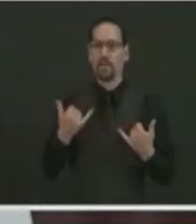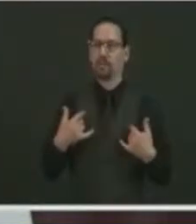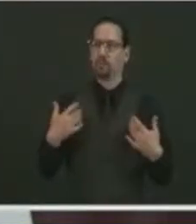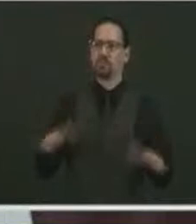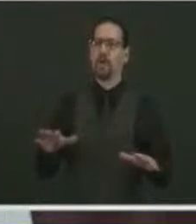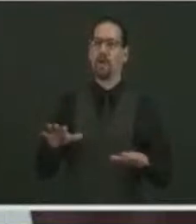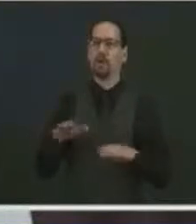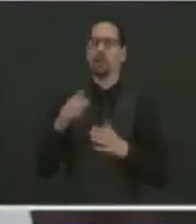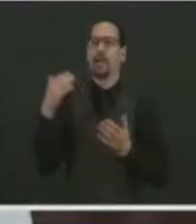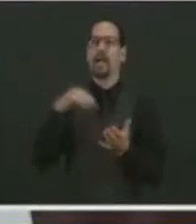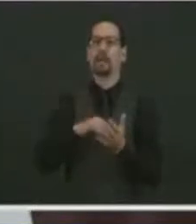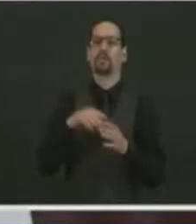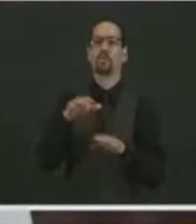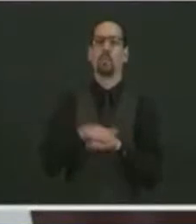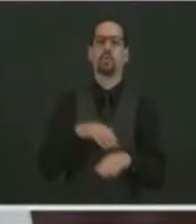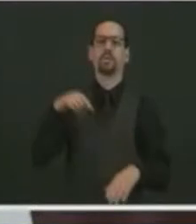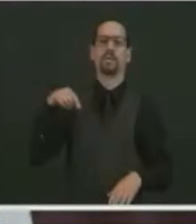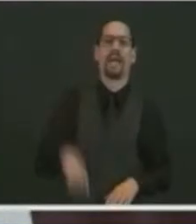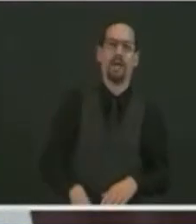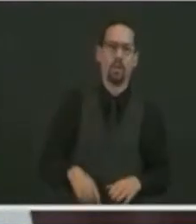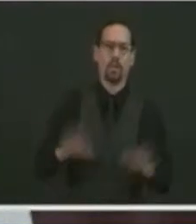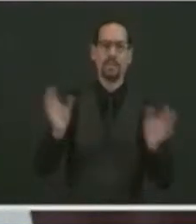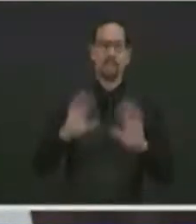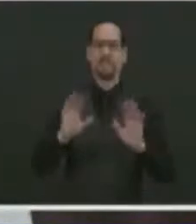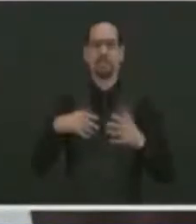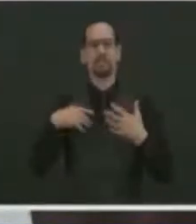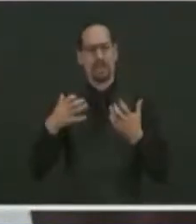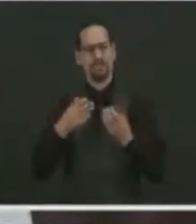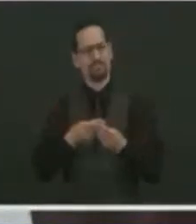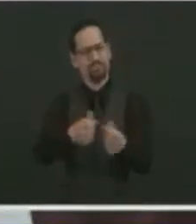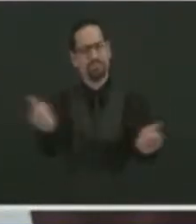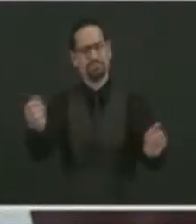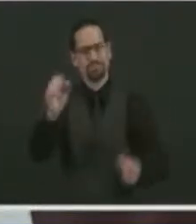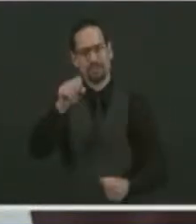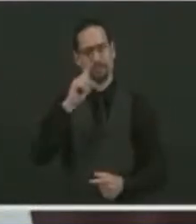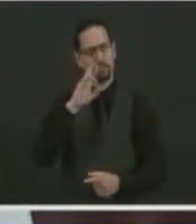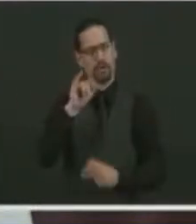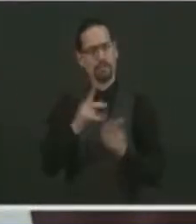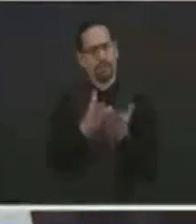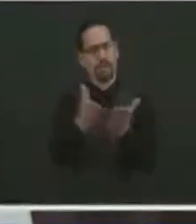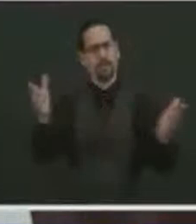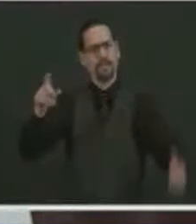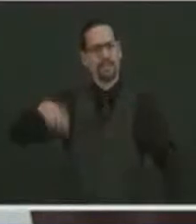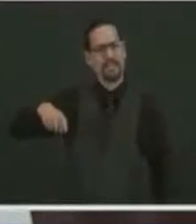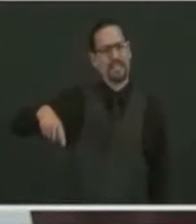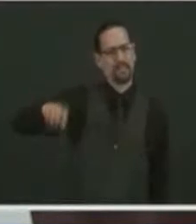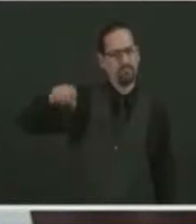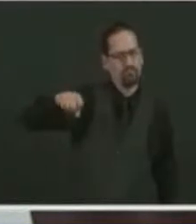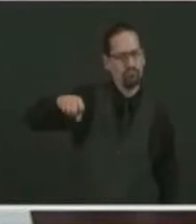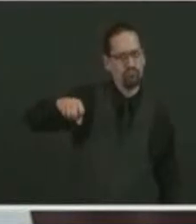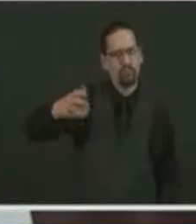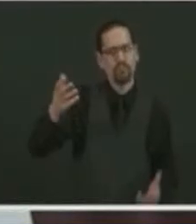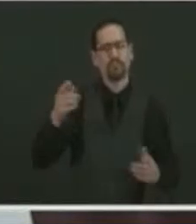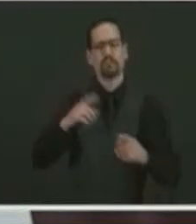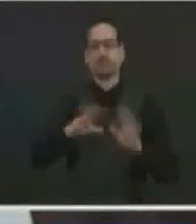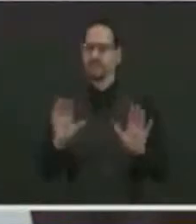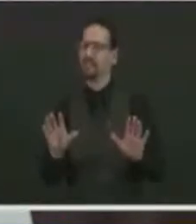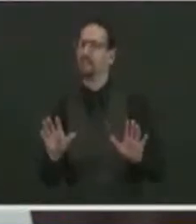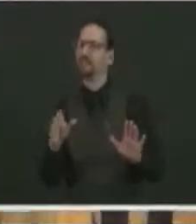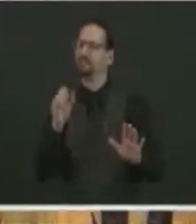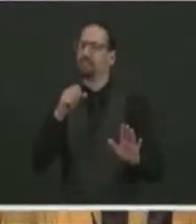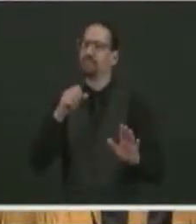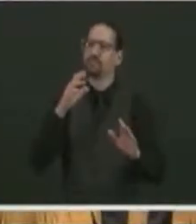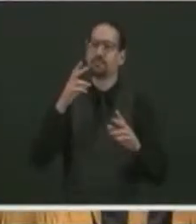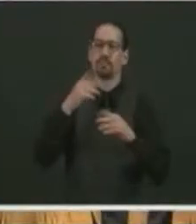getting money into the pockets of deserving Rhode Islanders. Having said that, you know, there's fraud happening, and we also have to protect